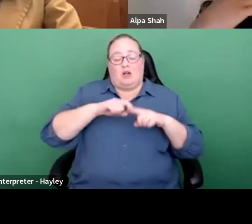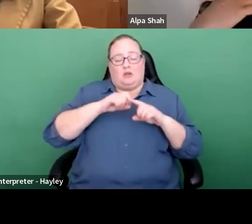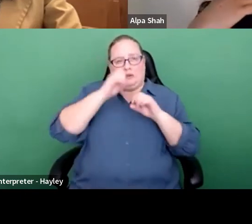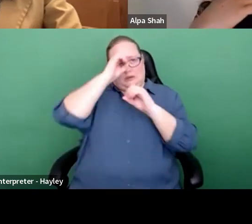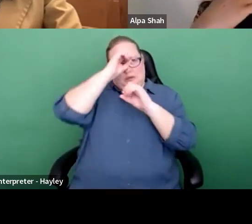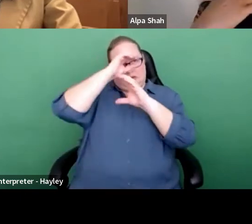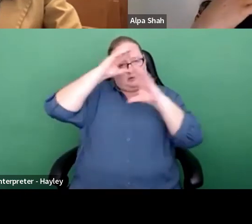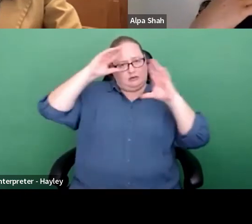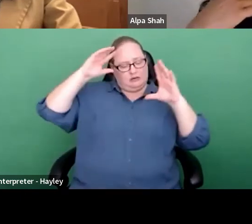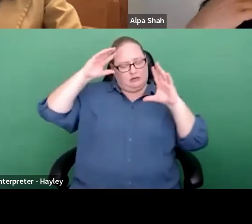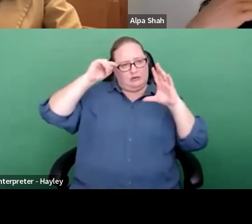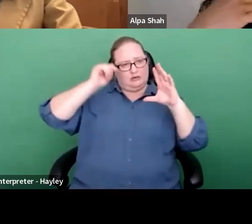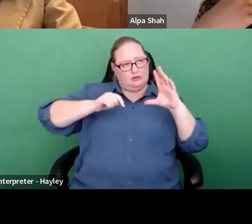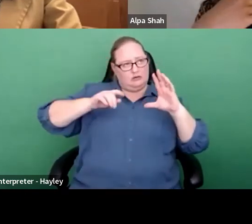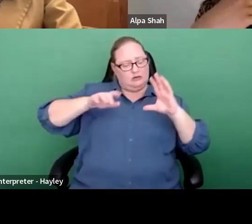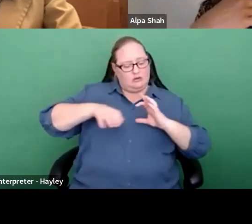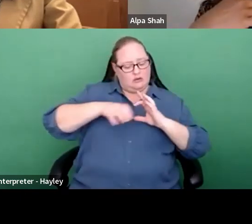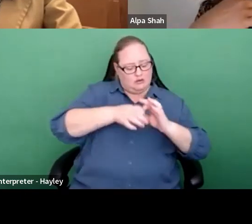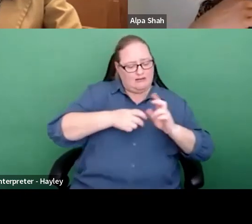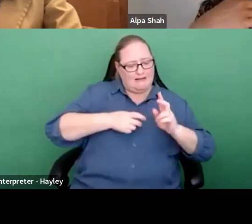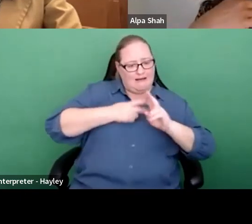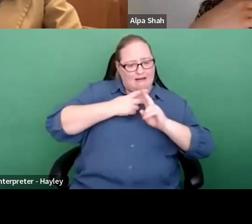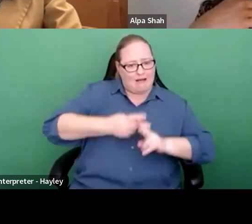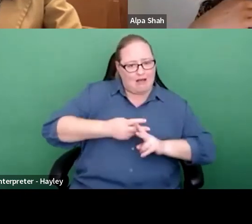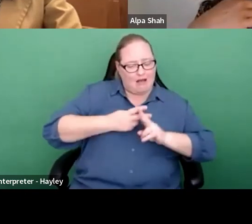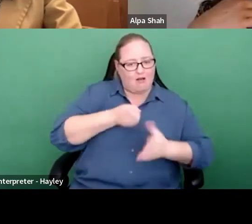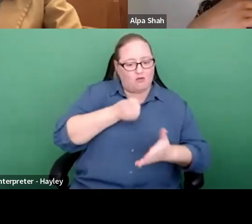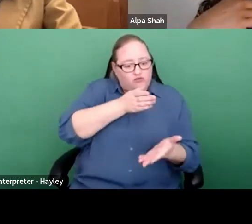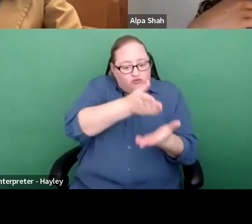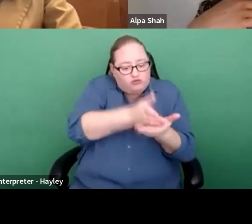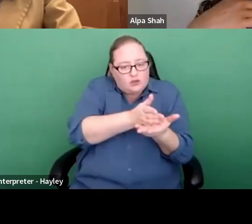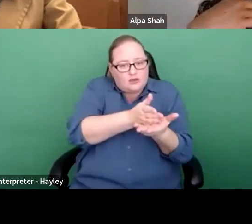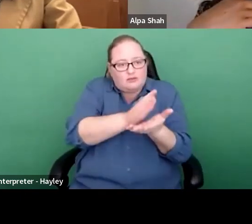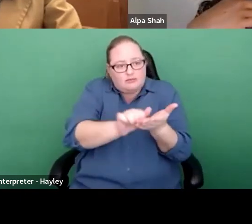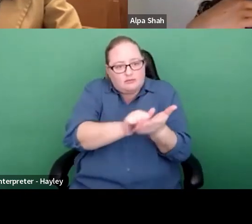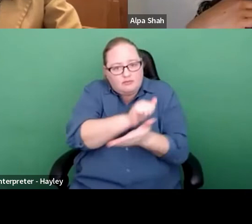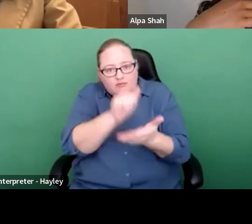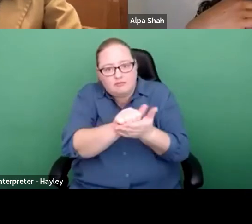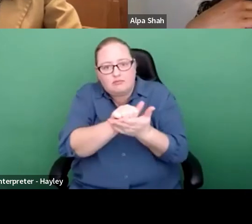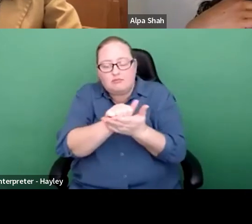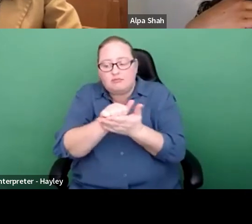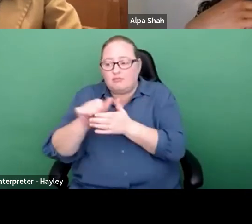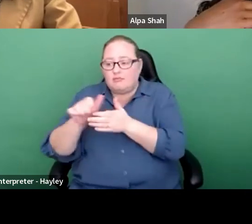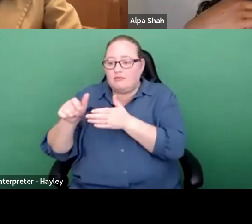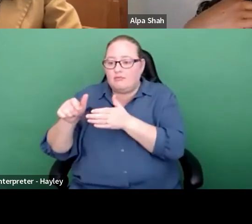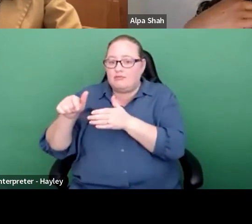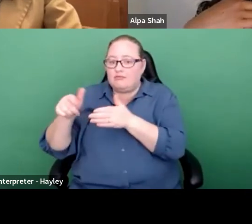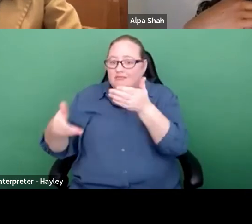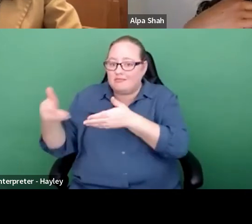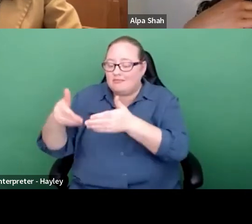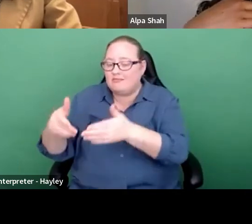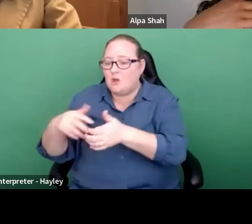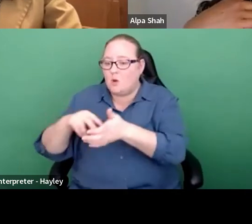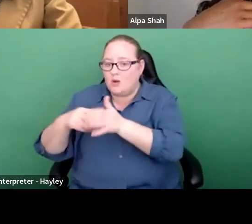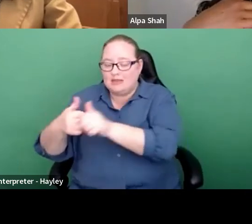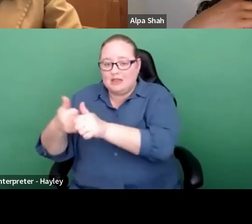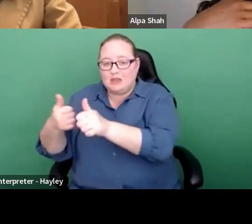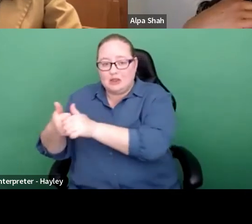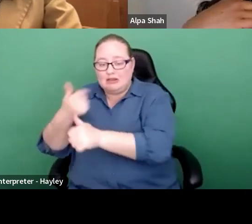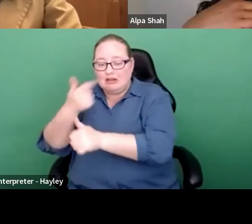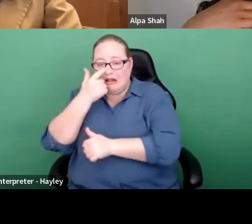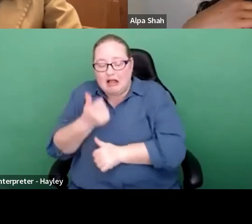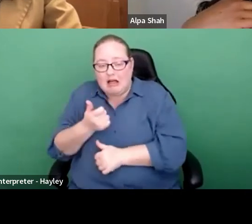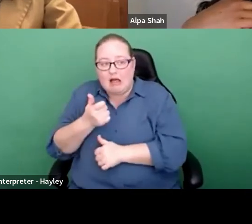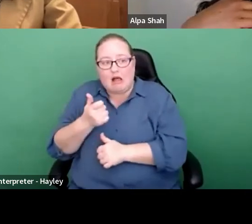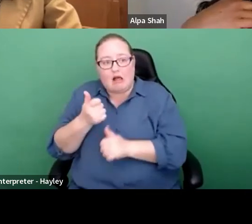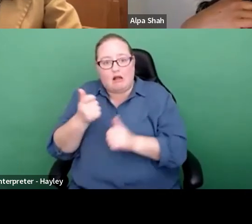relations I've spoken about of care and trust will be properly recognized by these institutions. But it is something that I do hope, and